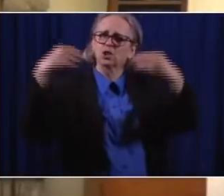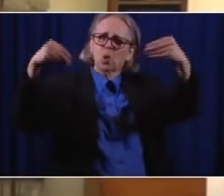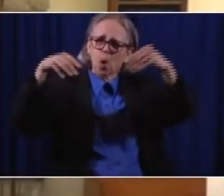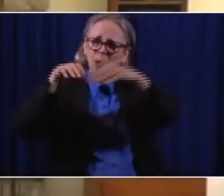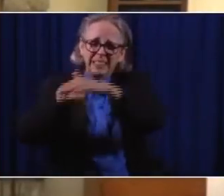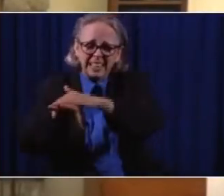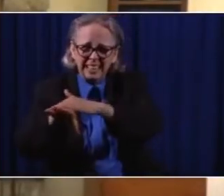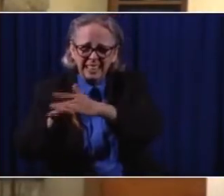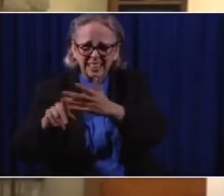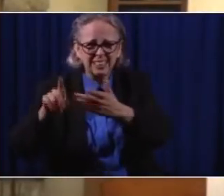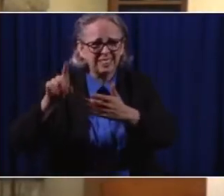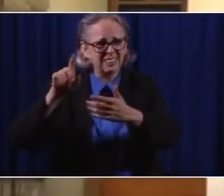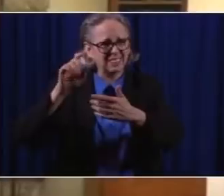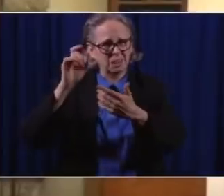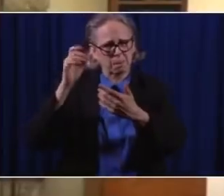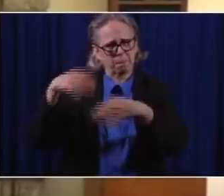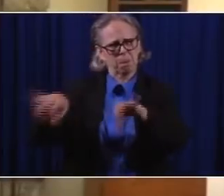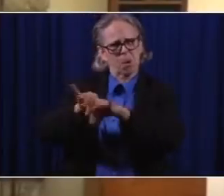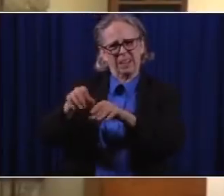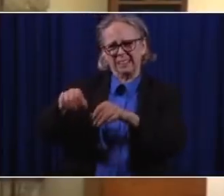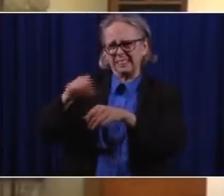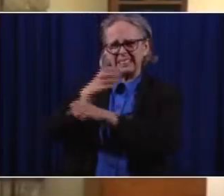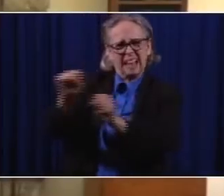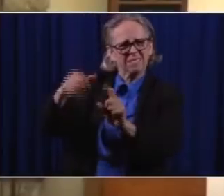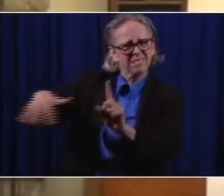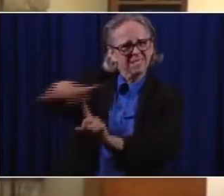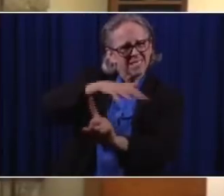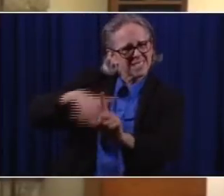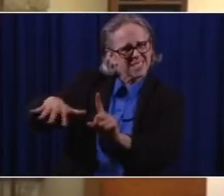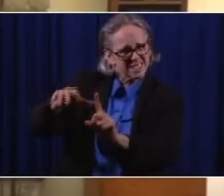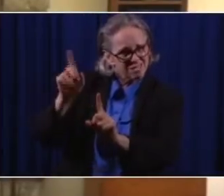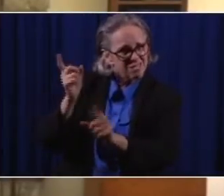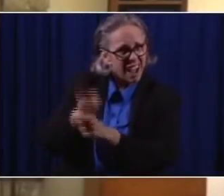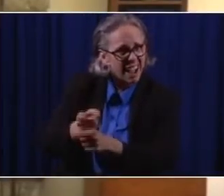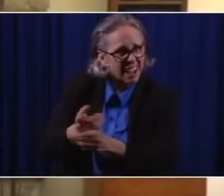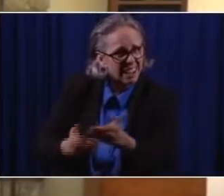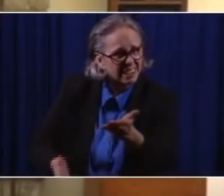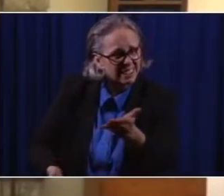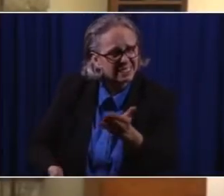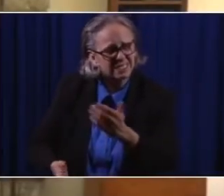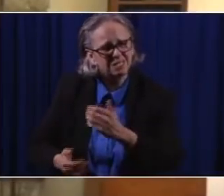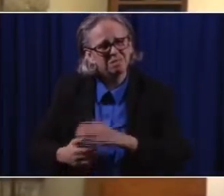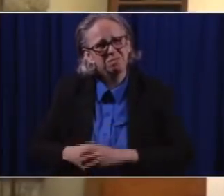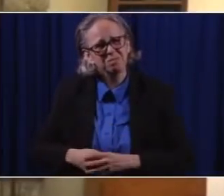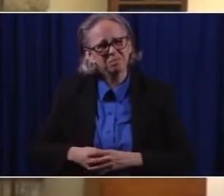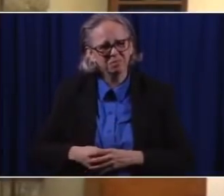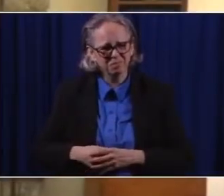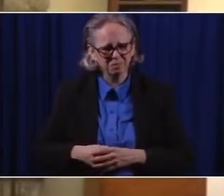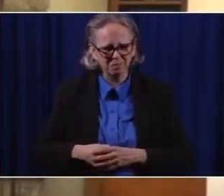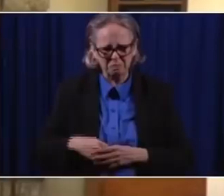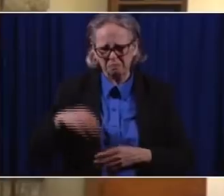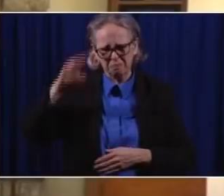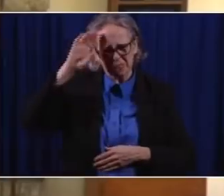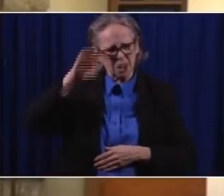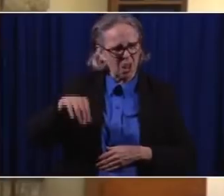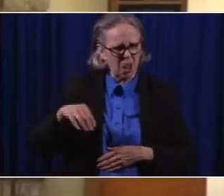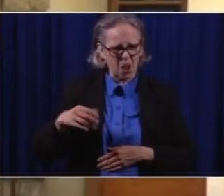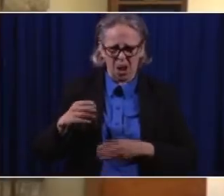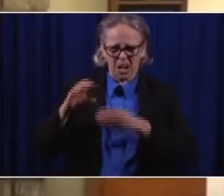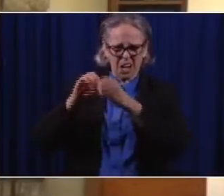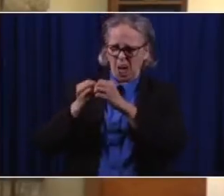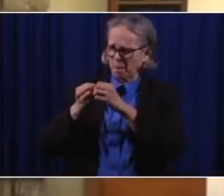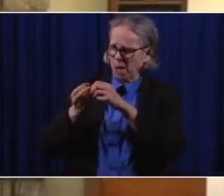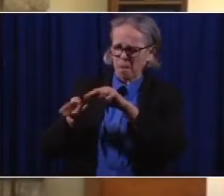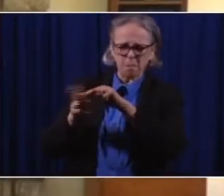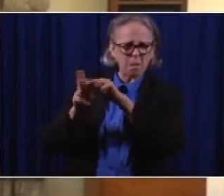am convinced that the flaring up of this virus, I know it's not good for business. And so if we